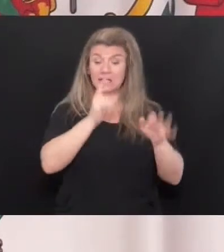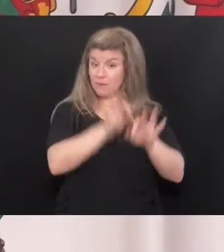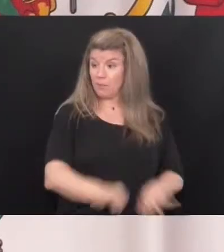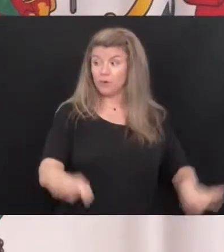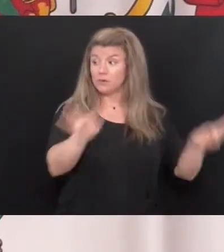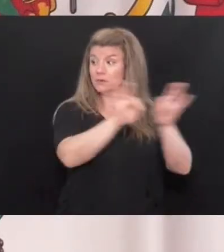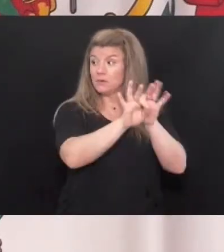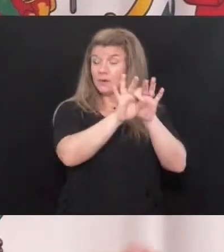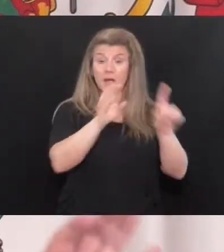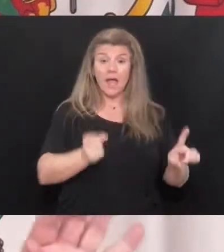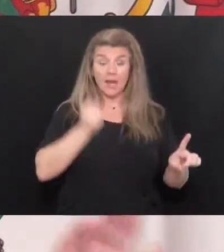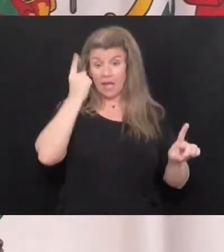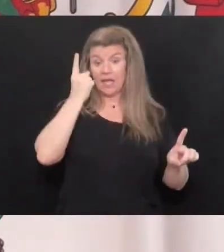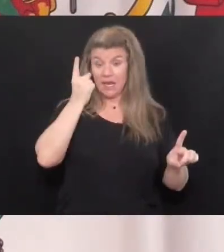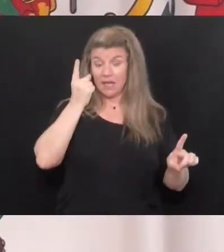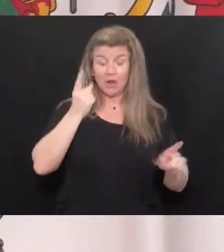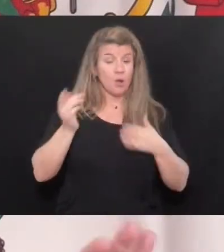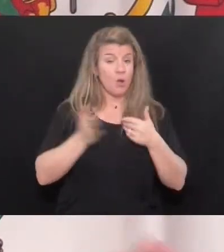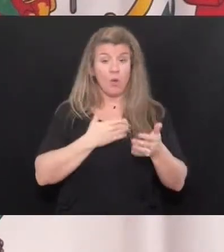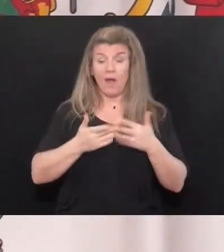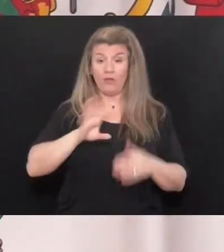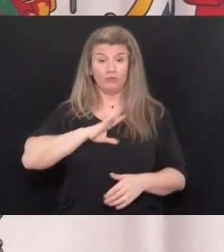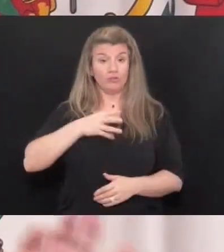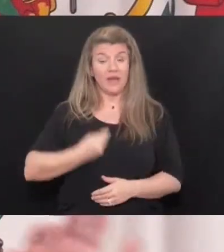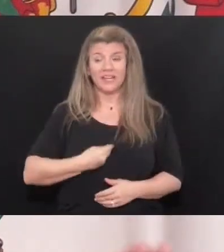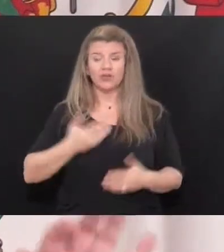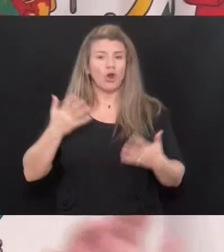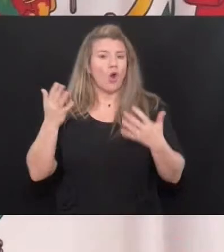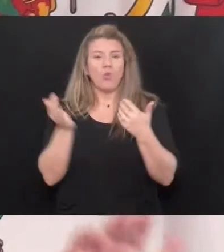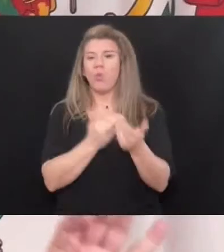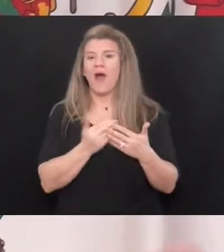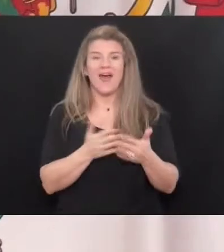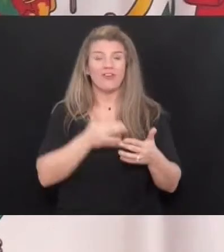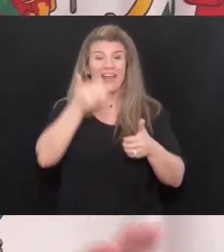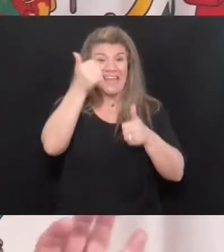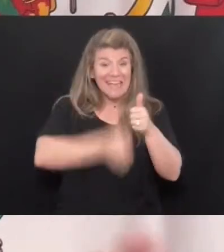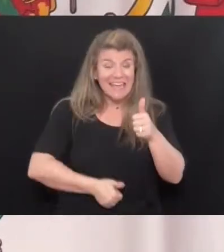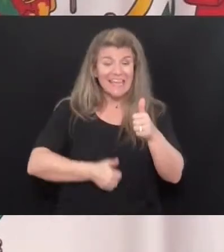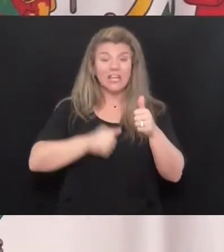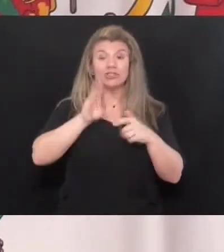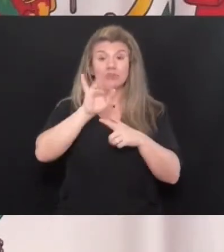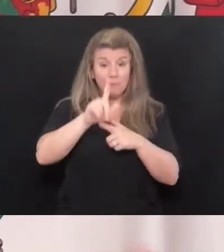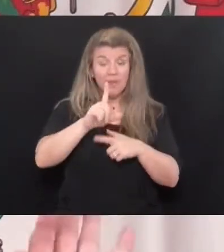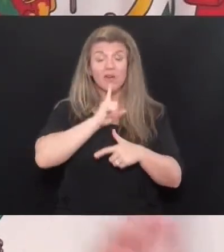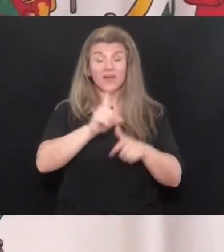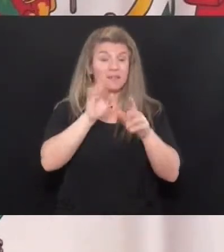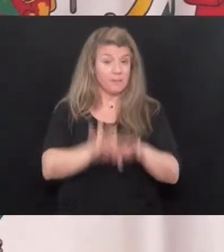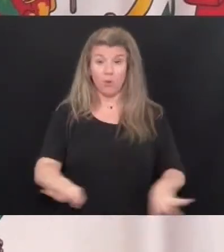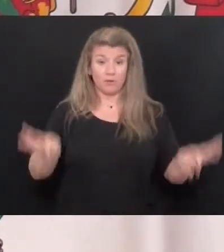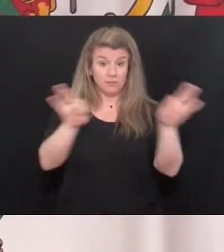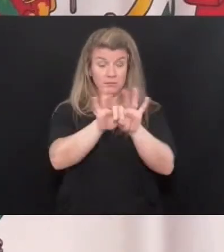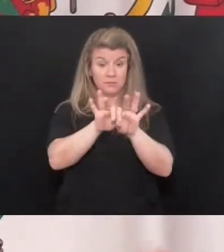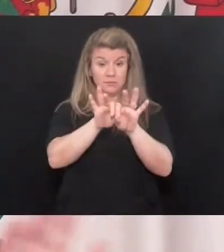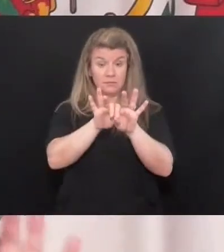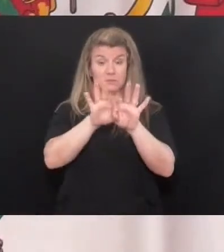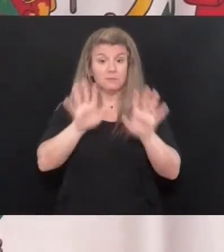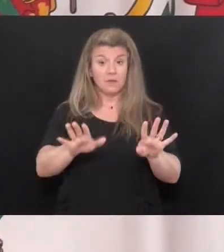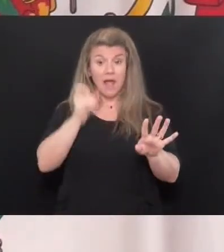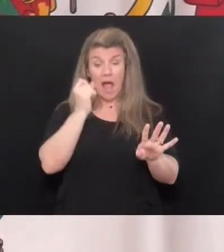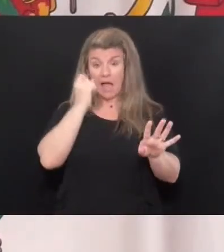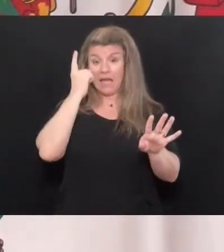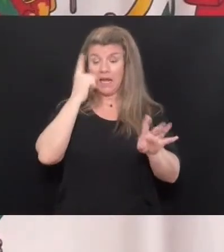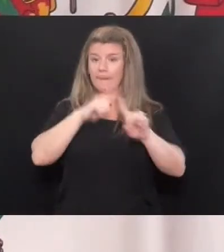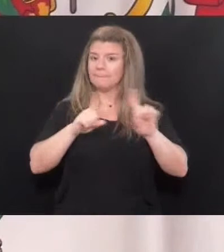it, whether it be the transgender bill or whatever, each and every bill is important. I get it. But at the